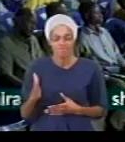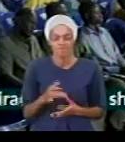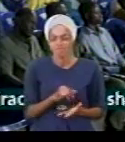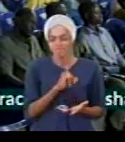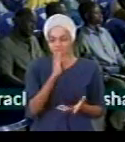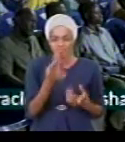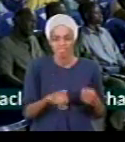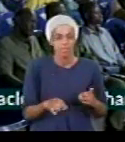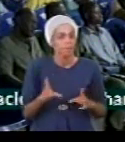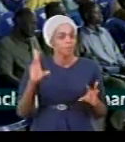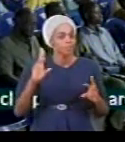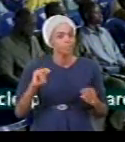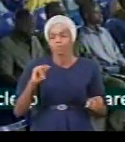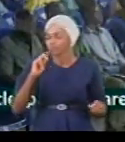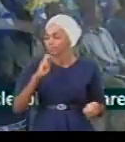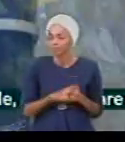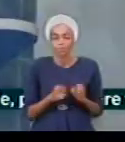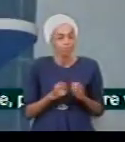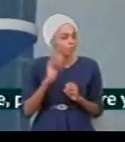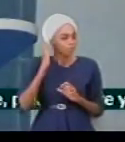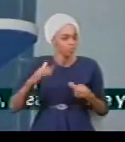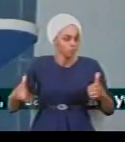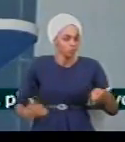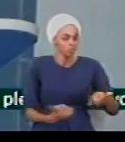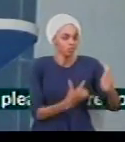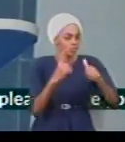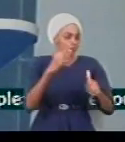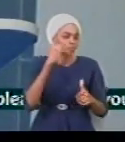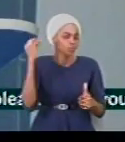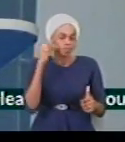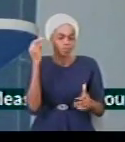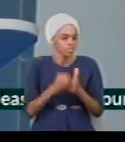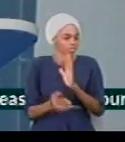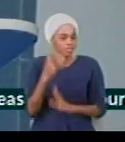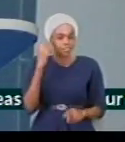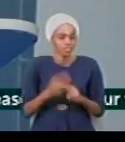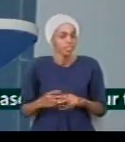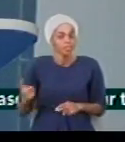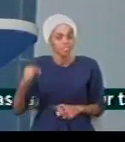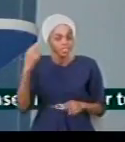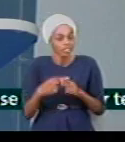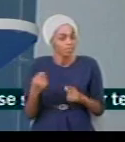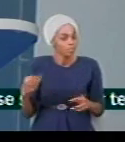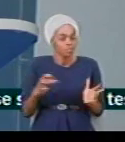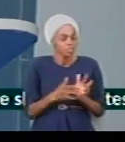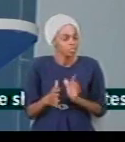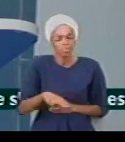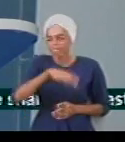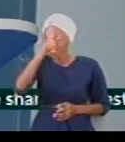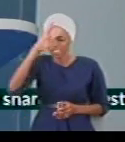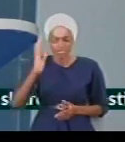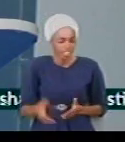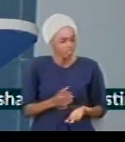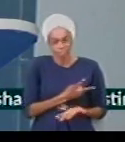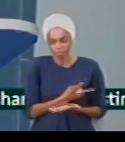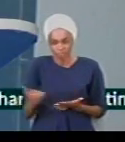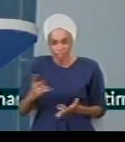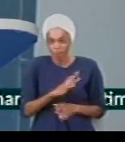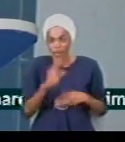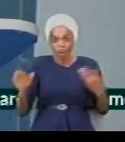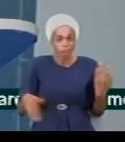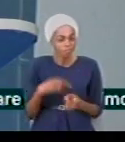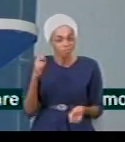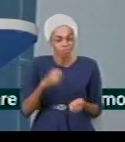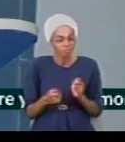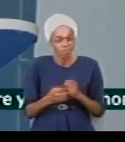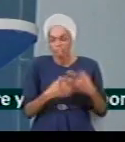never failed. Every problem melt under the name of Jesus, in Jesus' name. Be shaking your body right